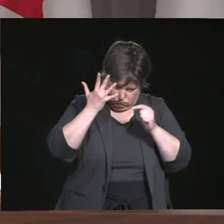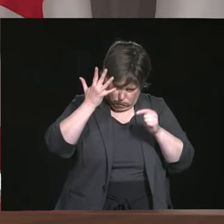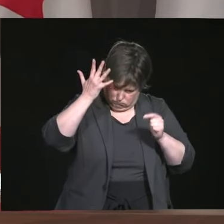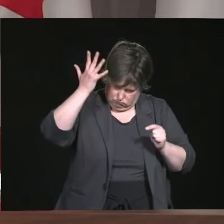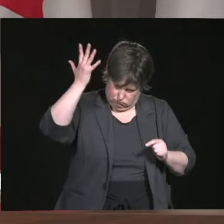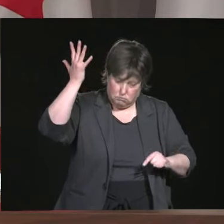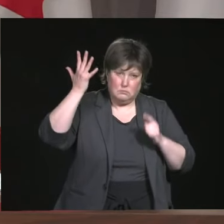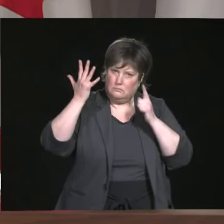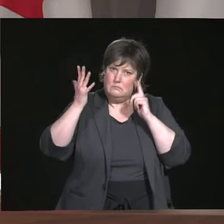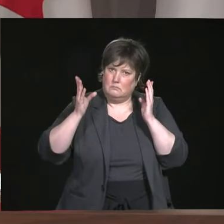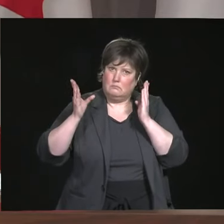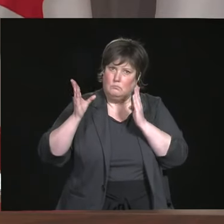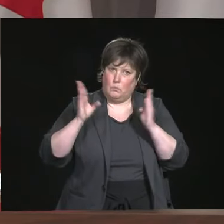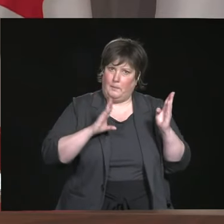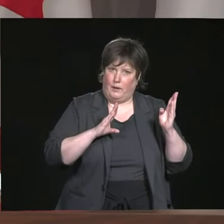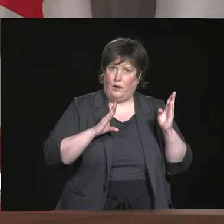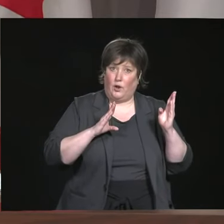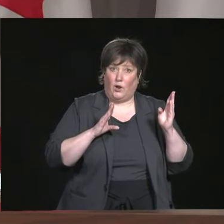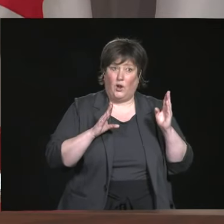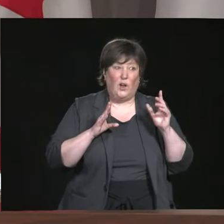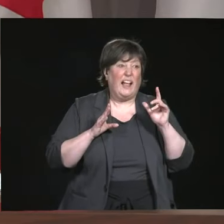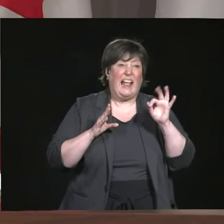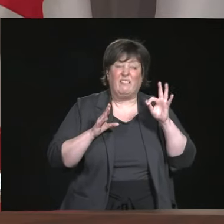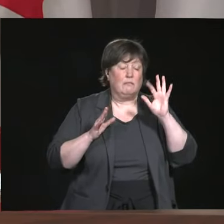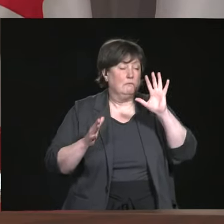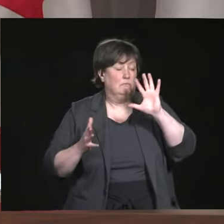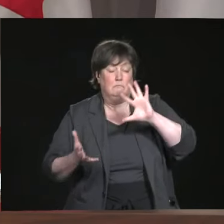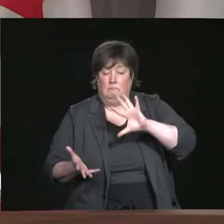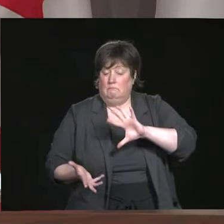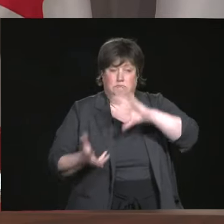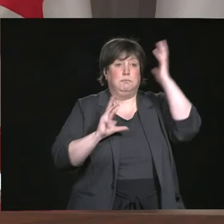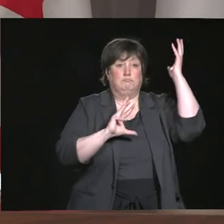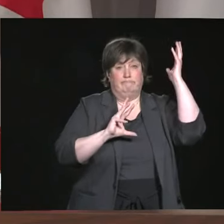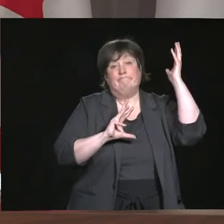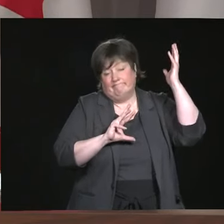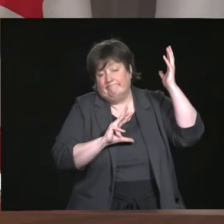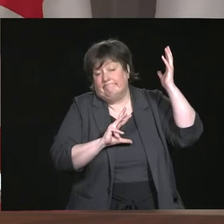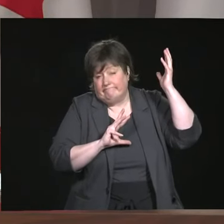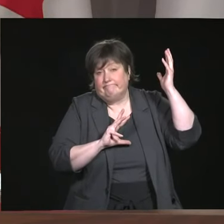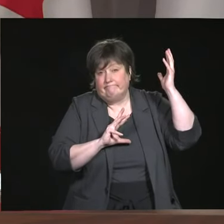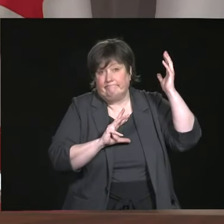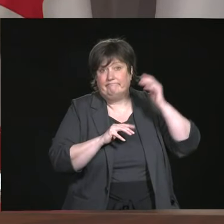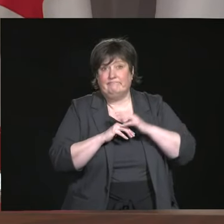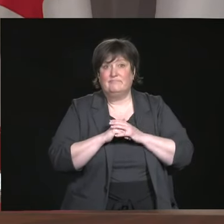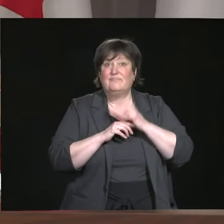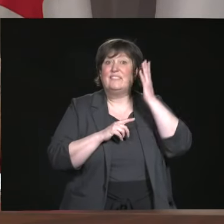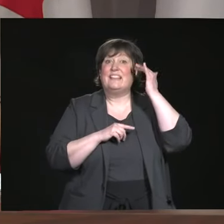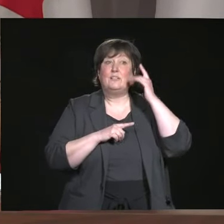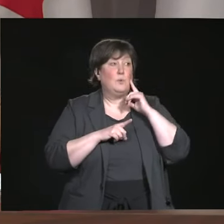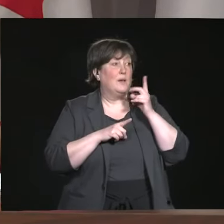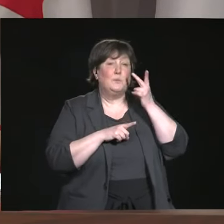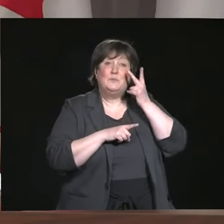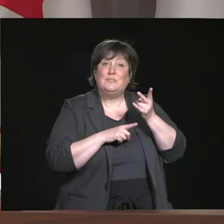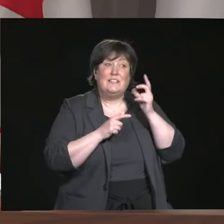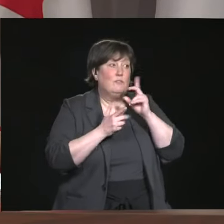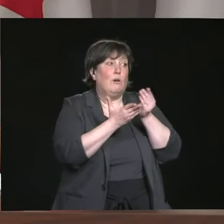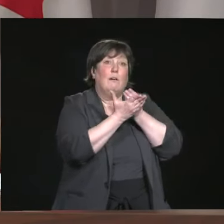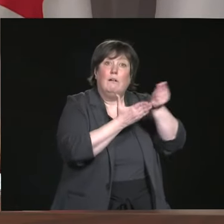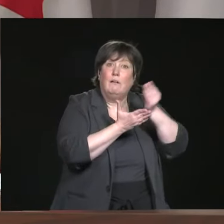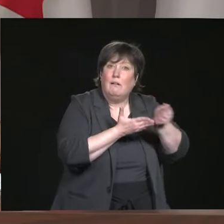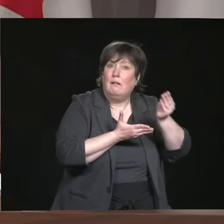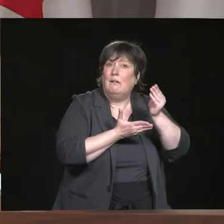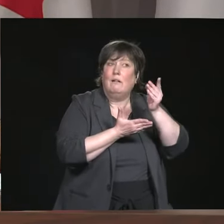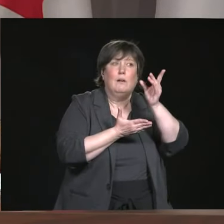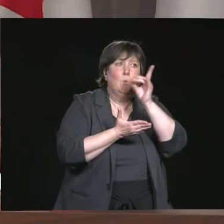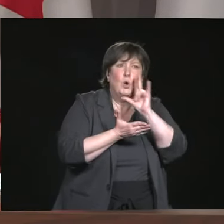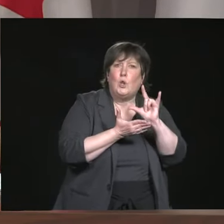good outcome. That's why you've heard today from Anita and Nav on the truly